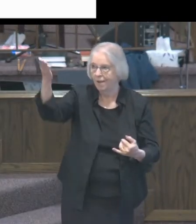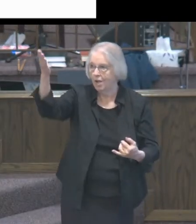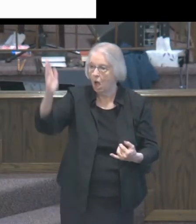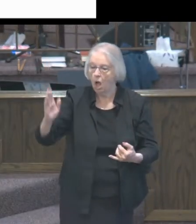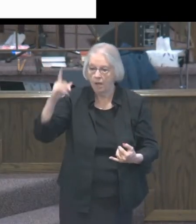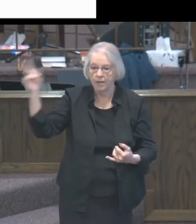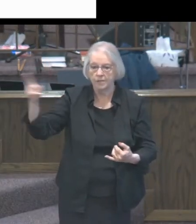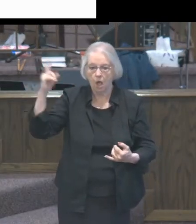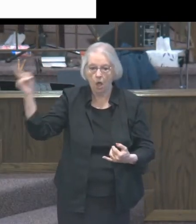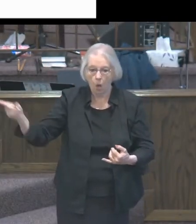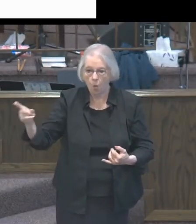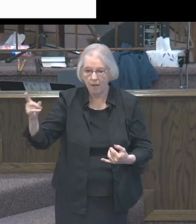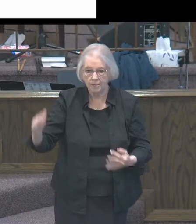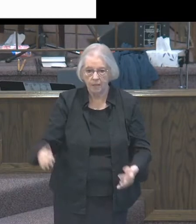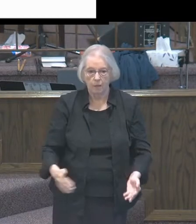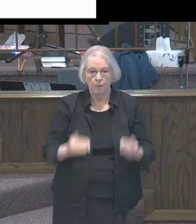This is Jesus